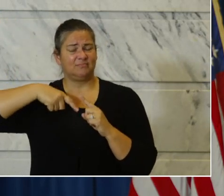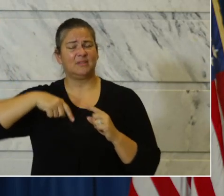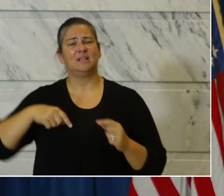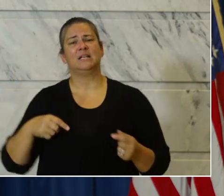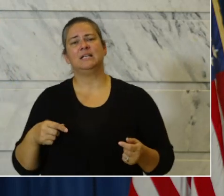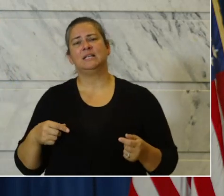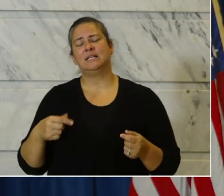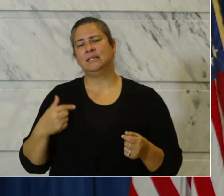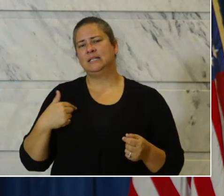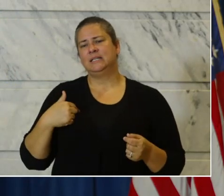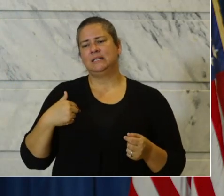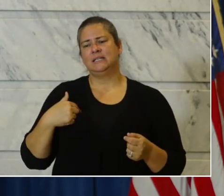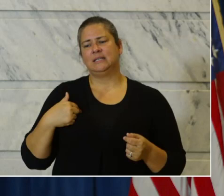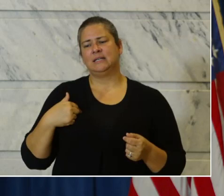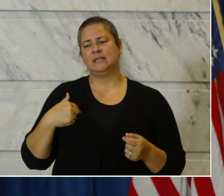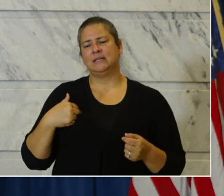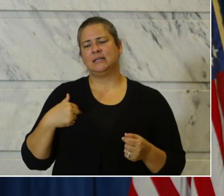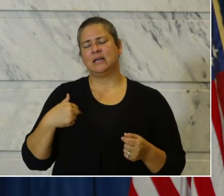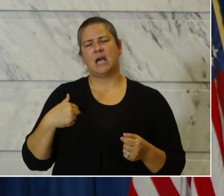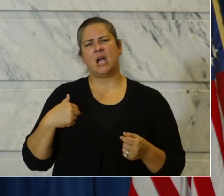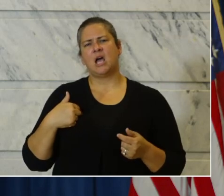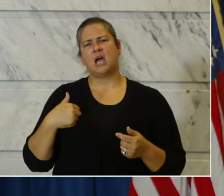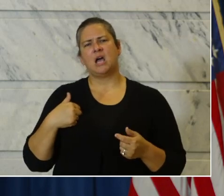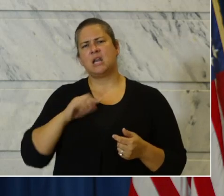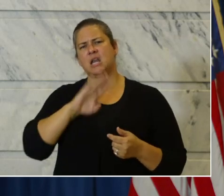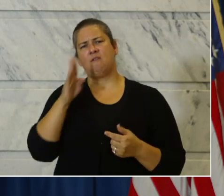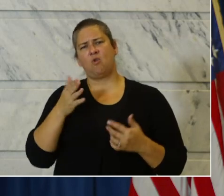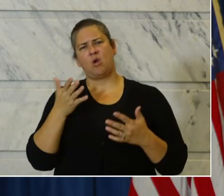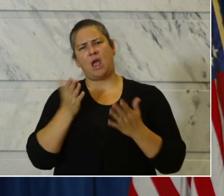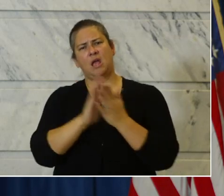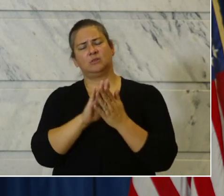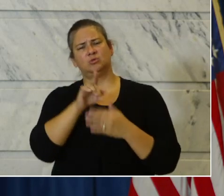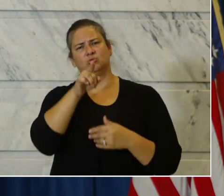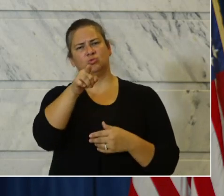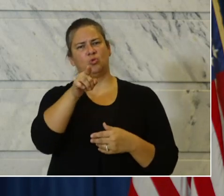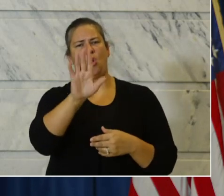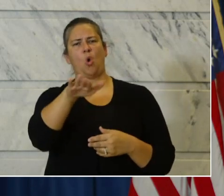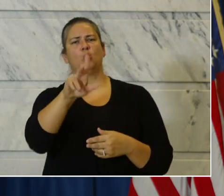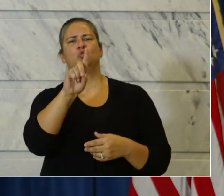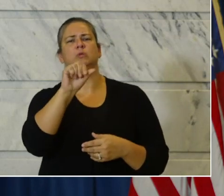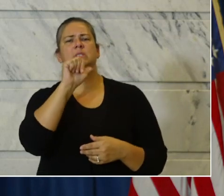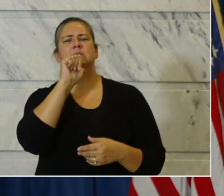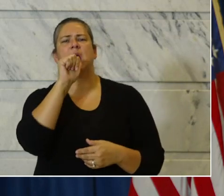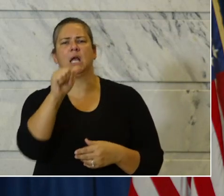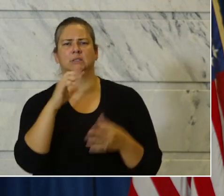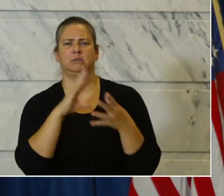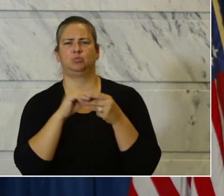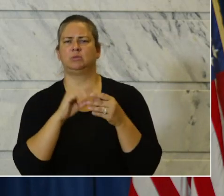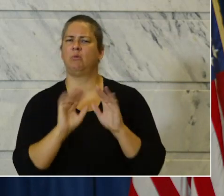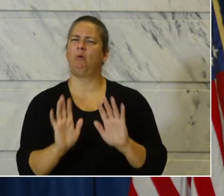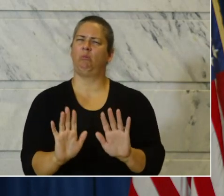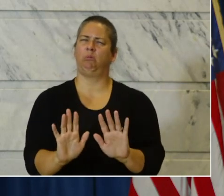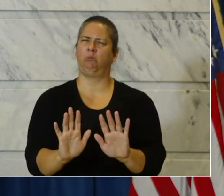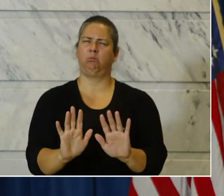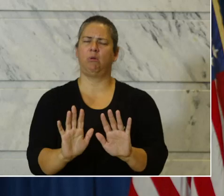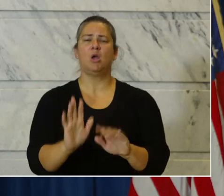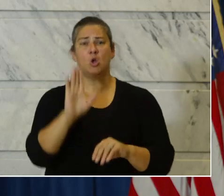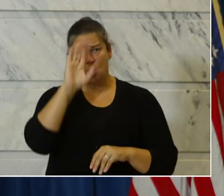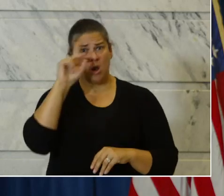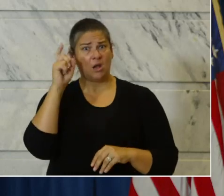I'd never ask someone not to express the way they feel in their First Amendment rights. And I want them to know that their governor is listening. But